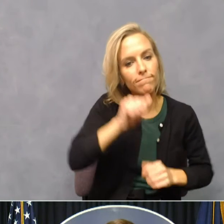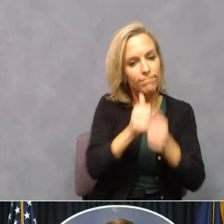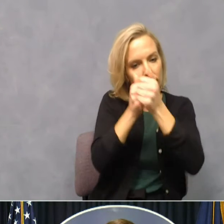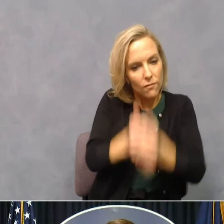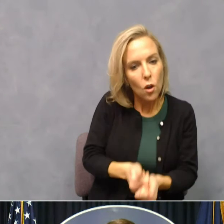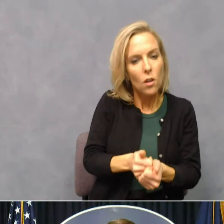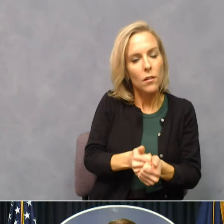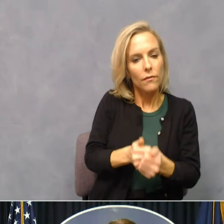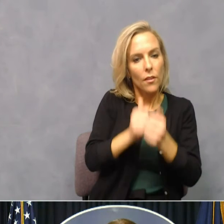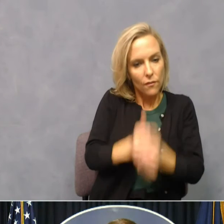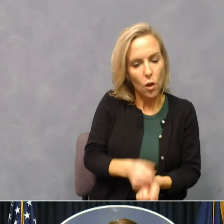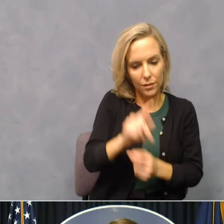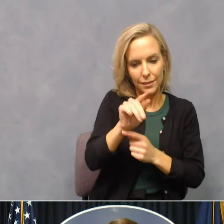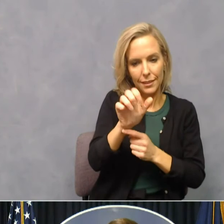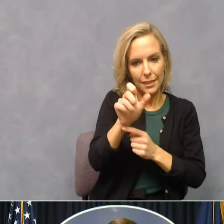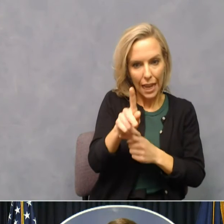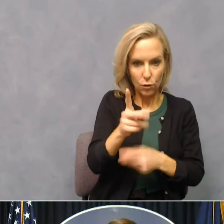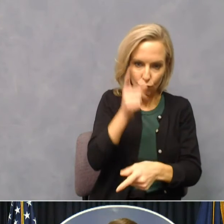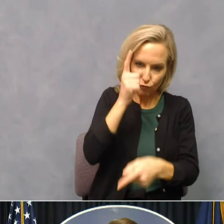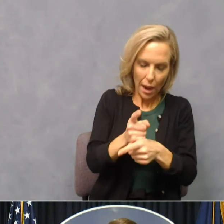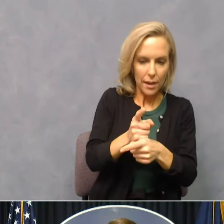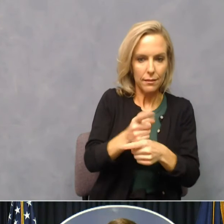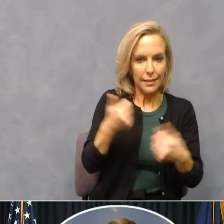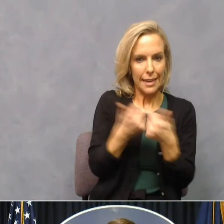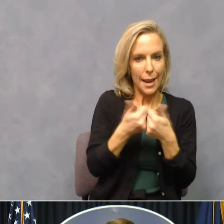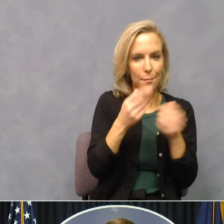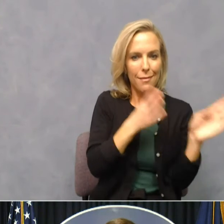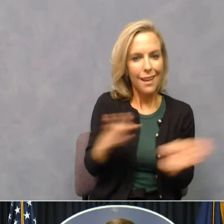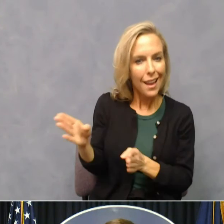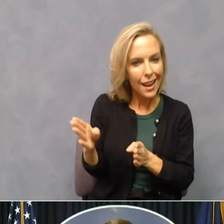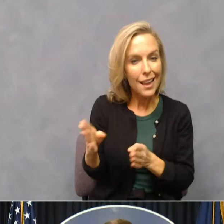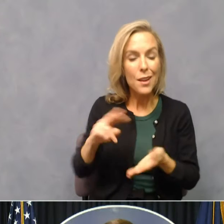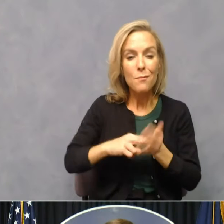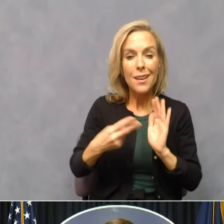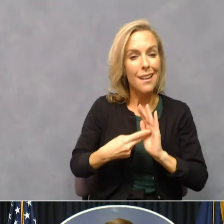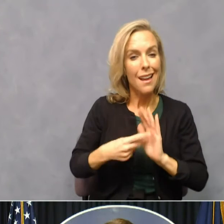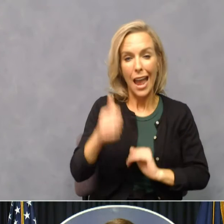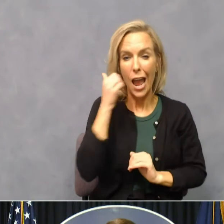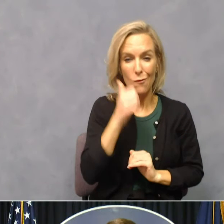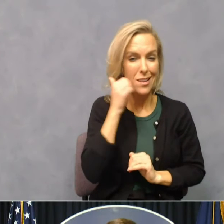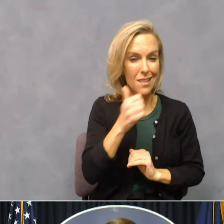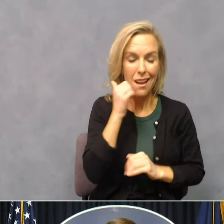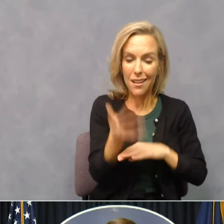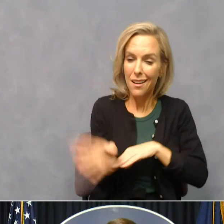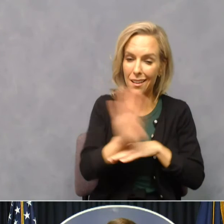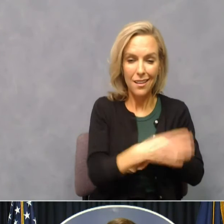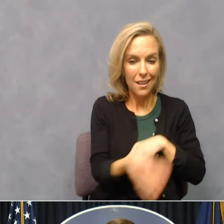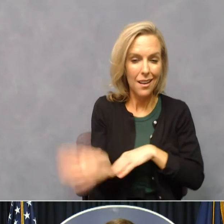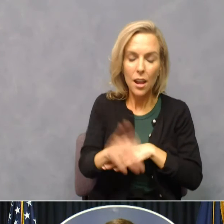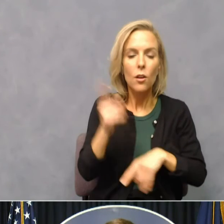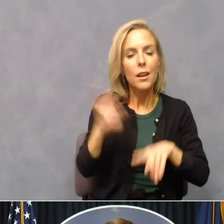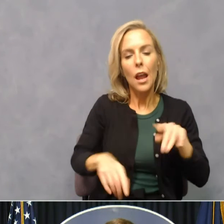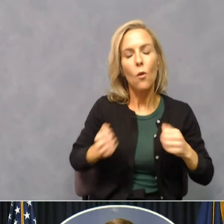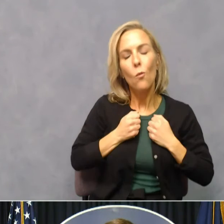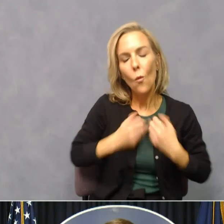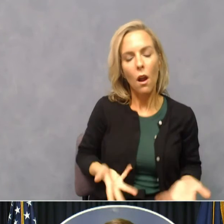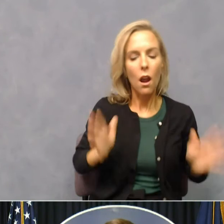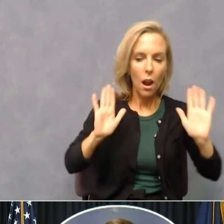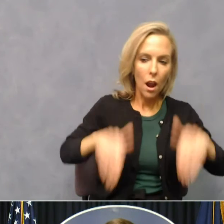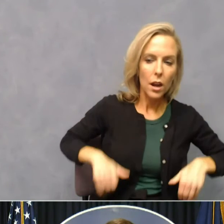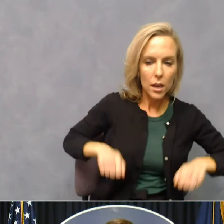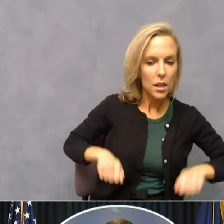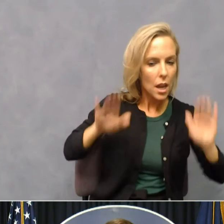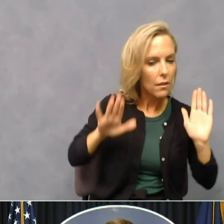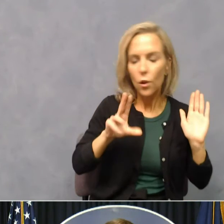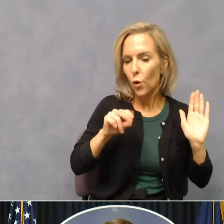we've got the right game plan, but we got to execute it day after day after day. Can't get tired anymore. We got to make sure until everybody